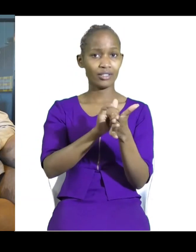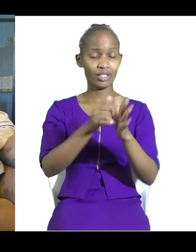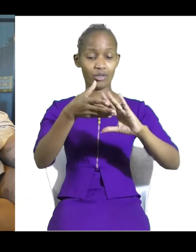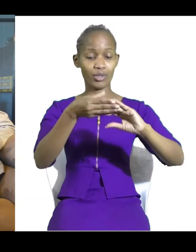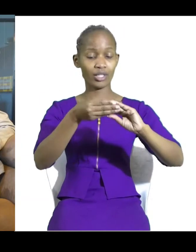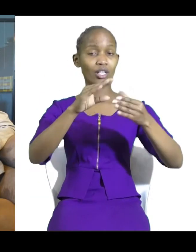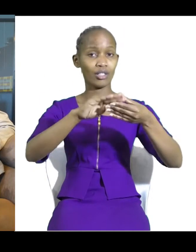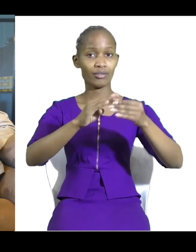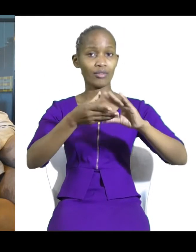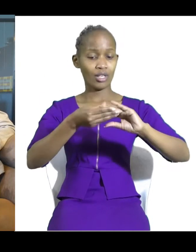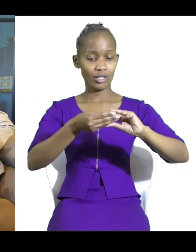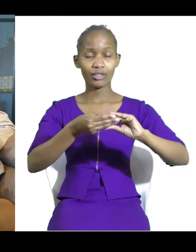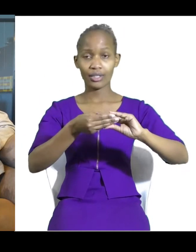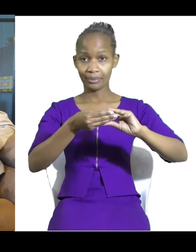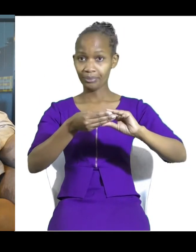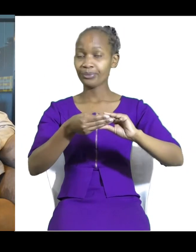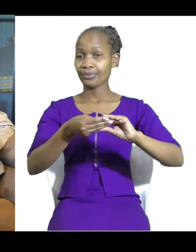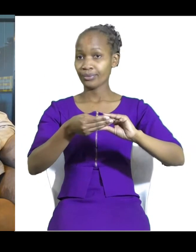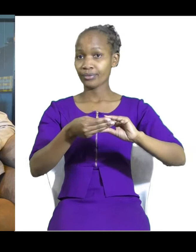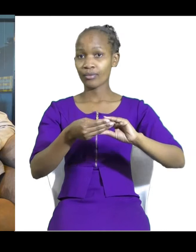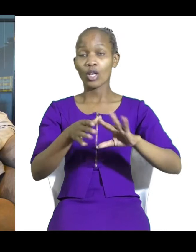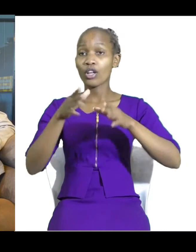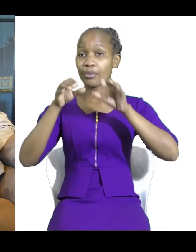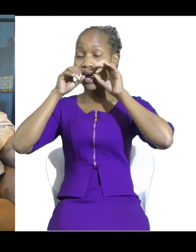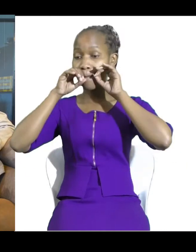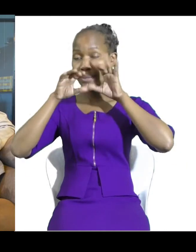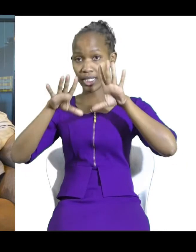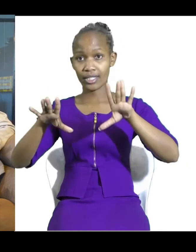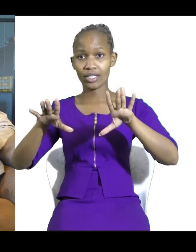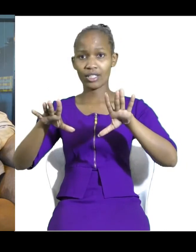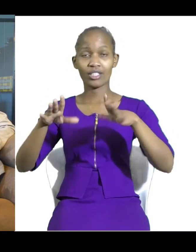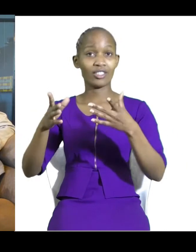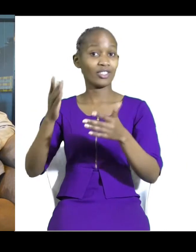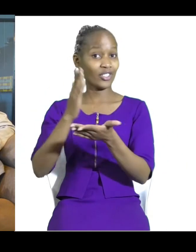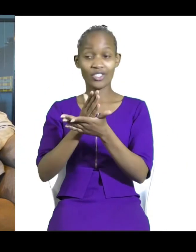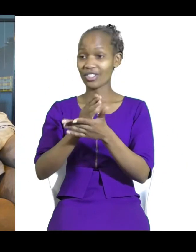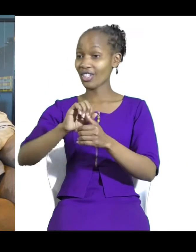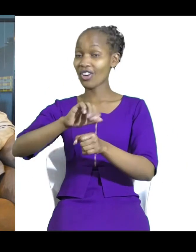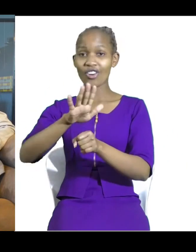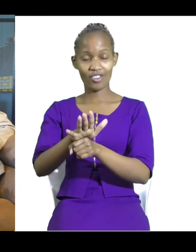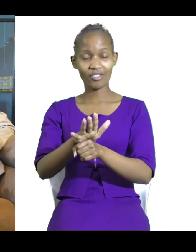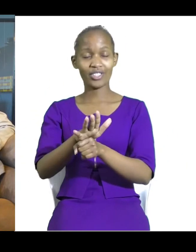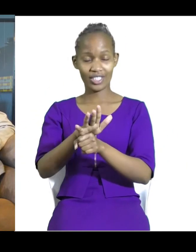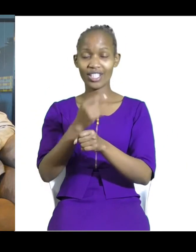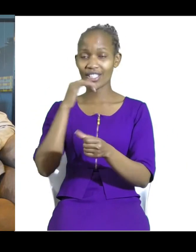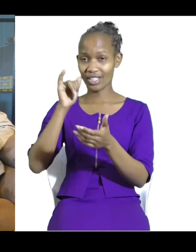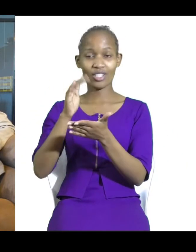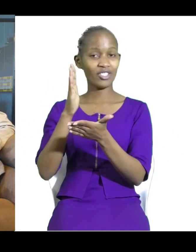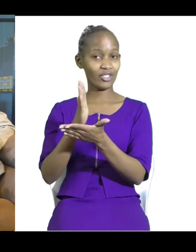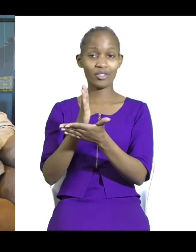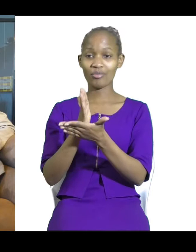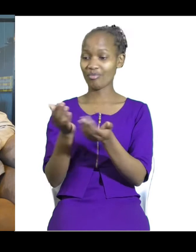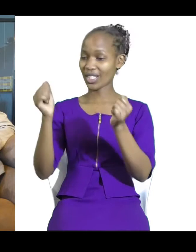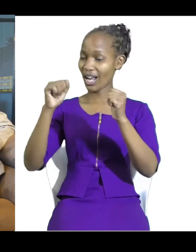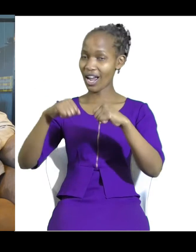has been created, albeit as a blessing in disguise, but COVID brought in a space that I will say that